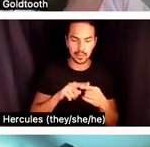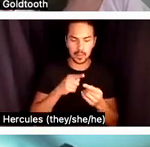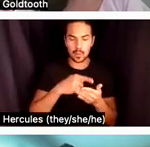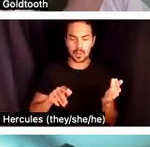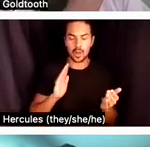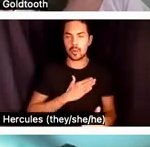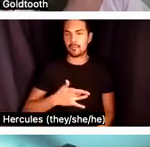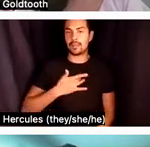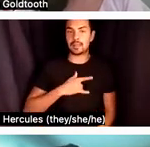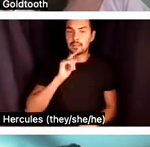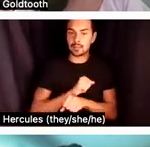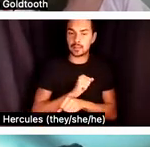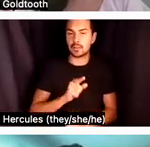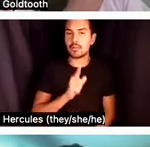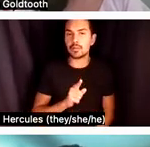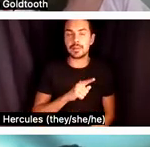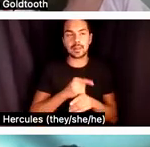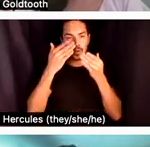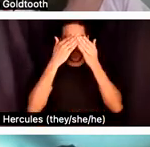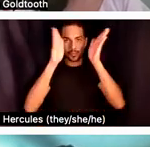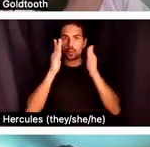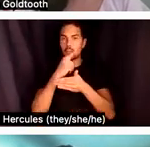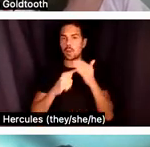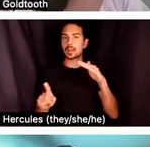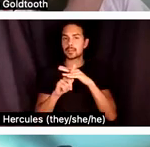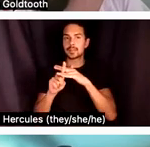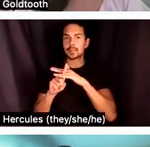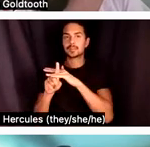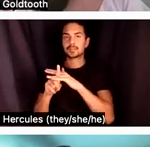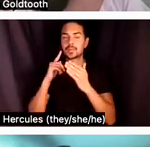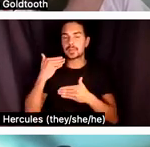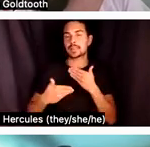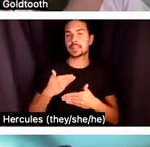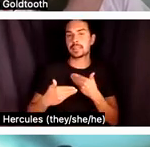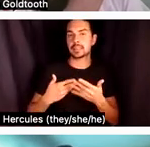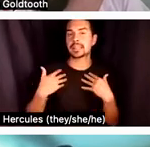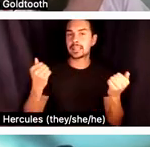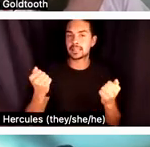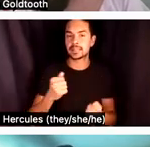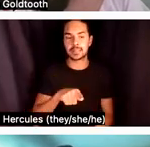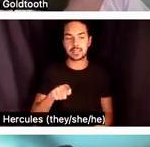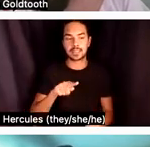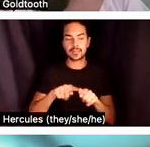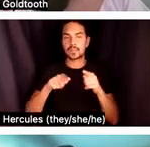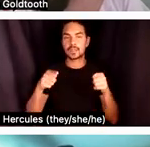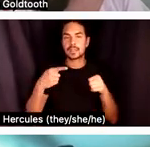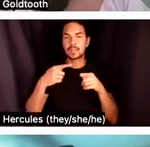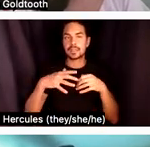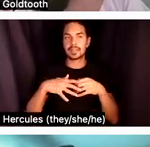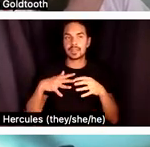really are, and to be open to what comes up through the healing process. These intersections